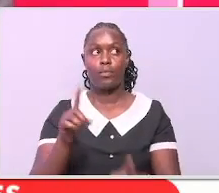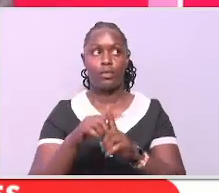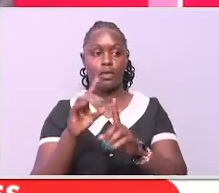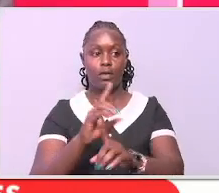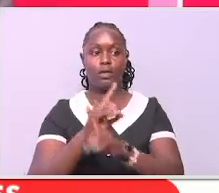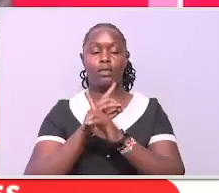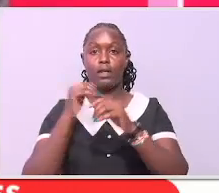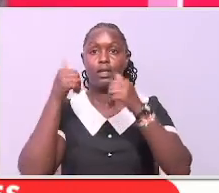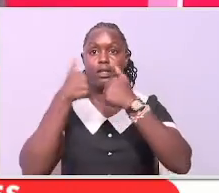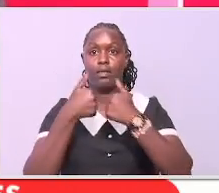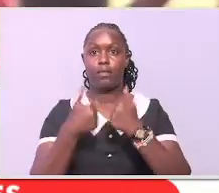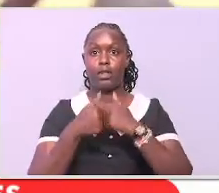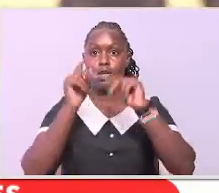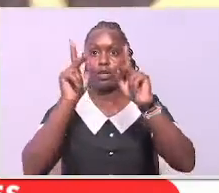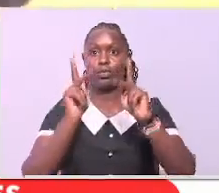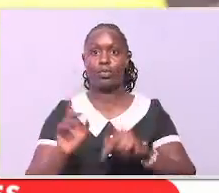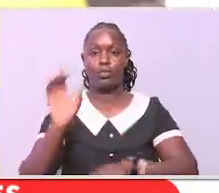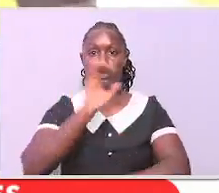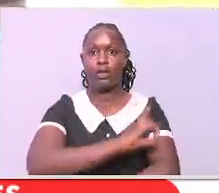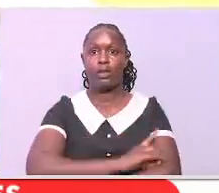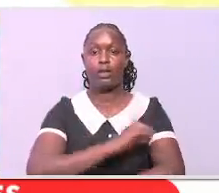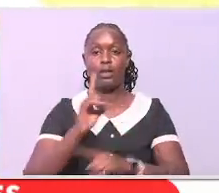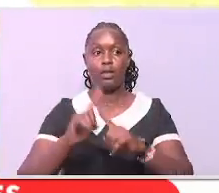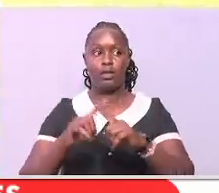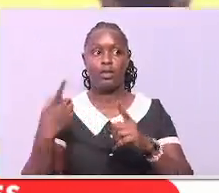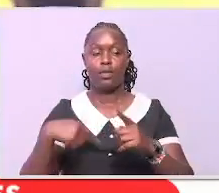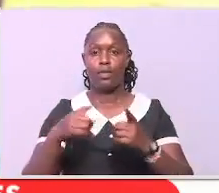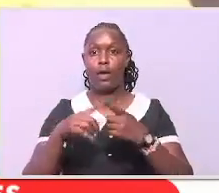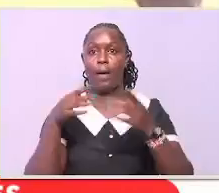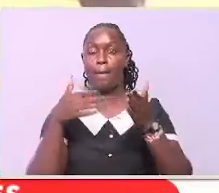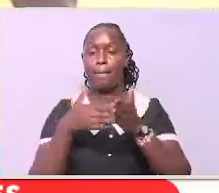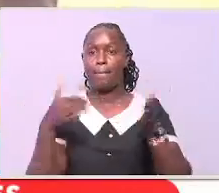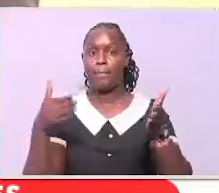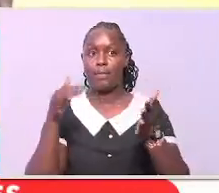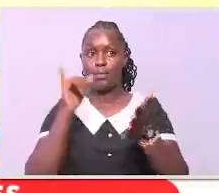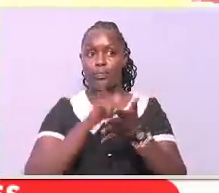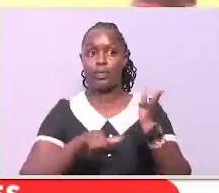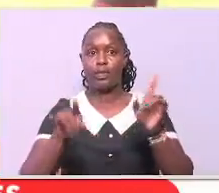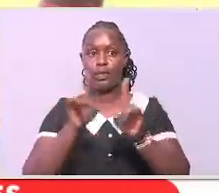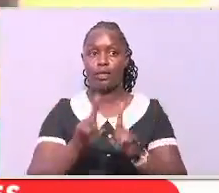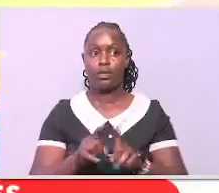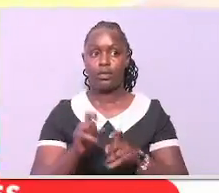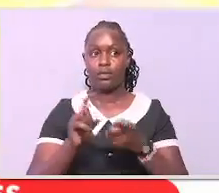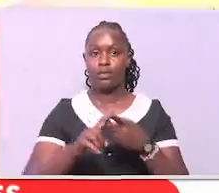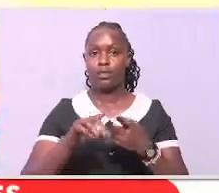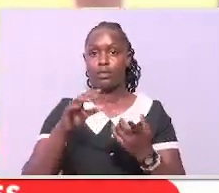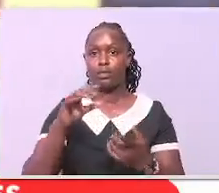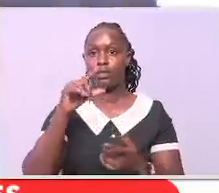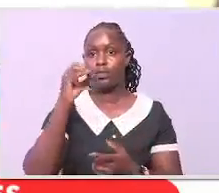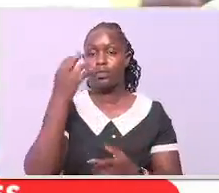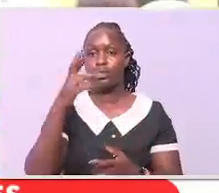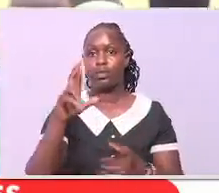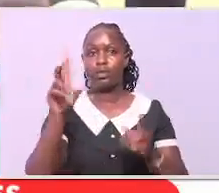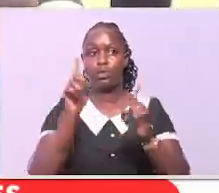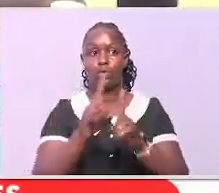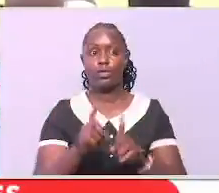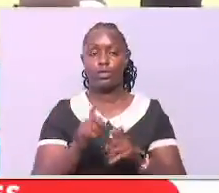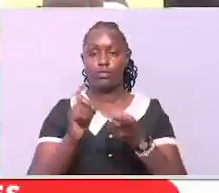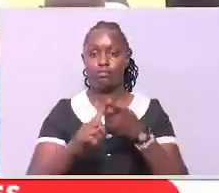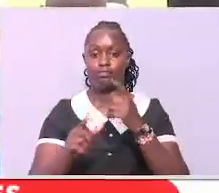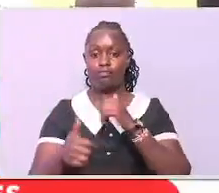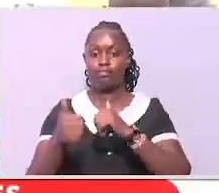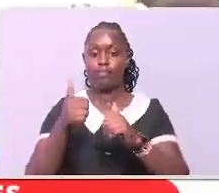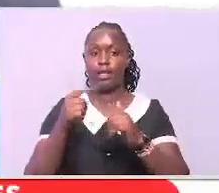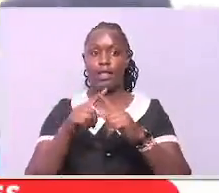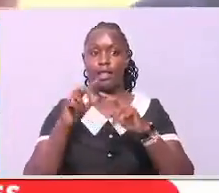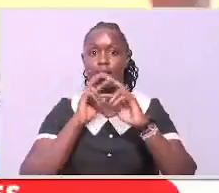falling to a 7-6 post-match penalties defeat against bitter rivals Agoro Sare. However, refused to accept the results while